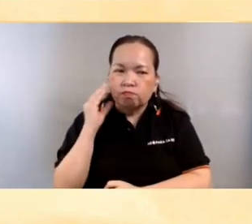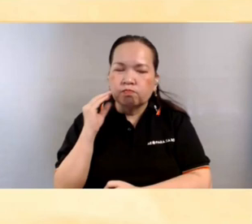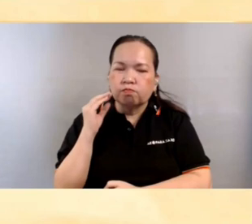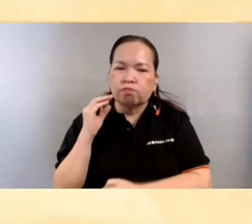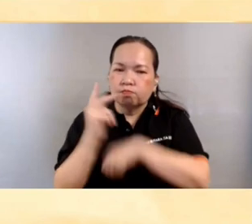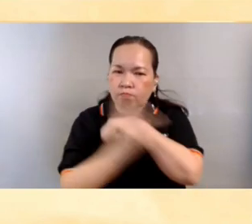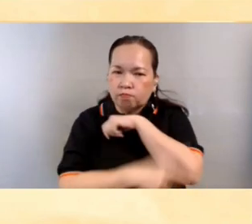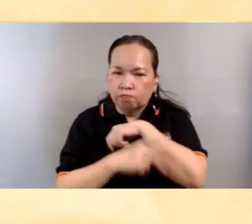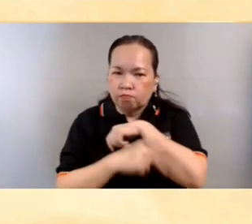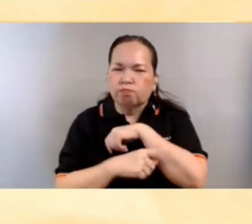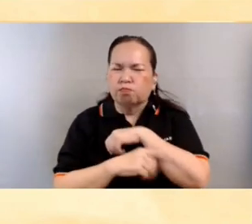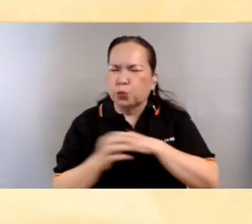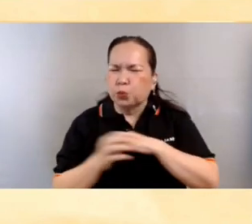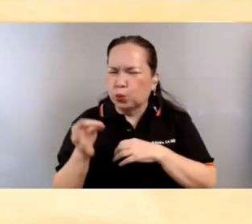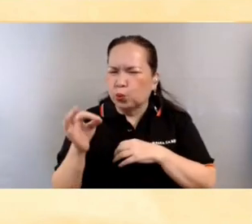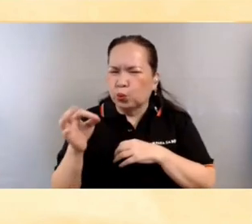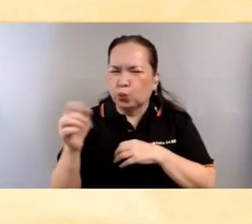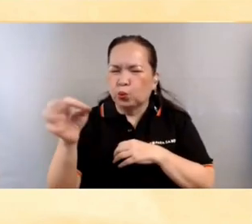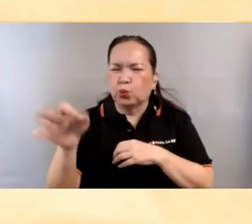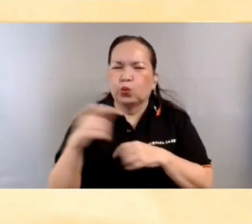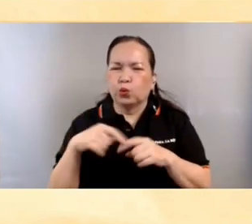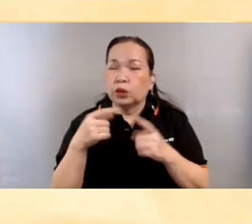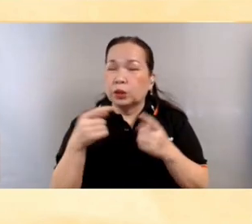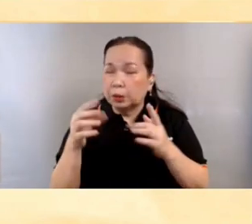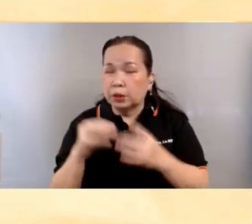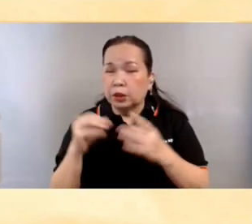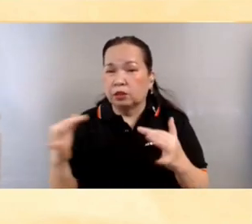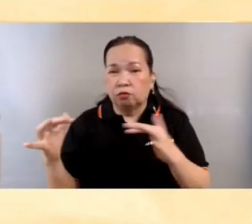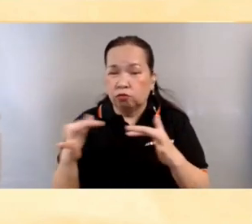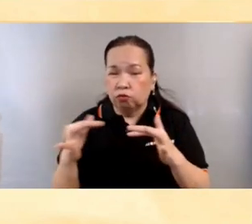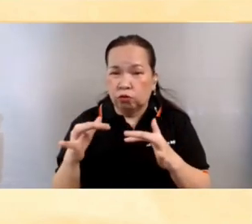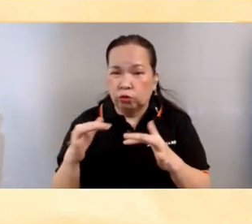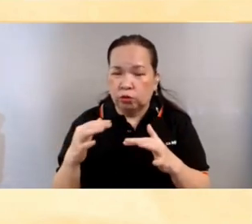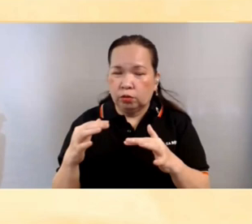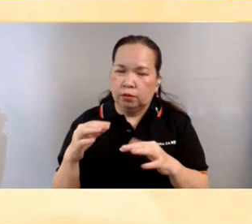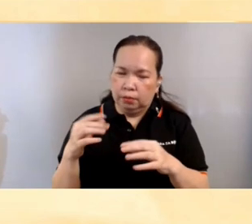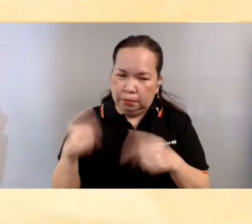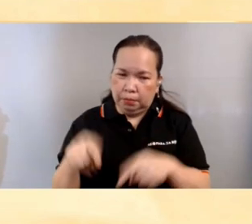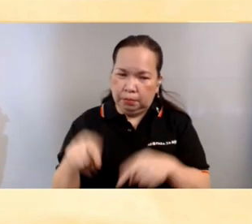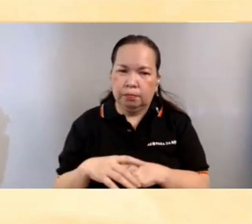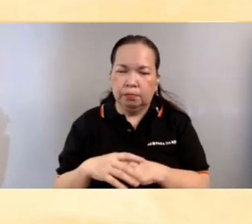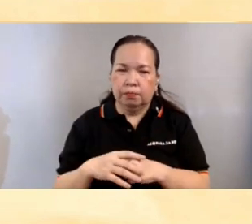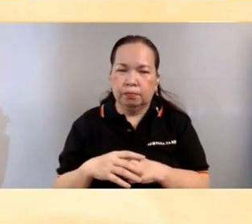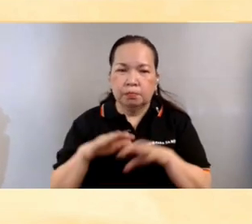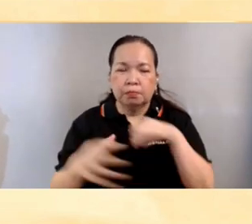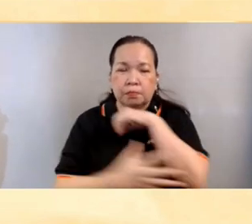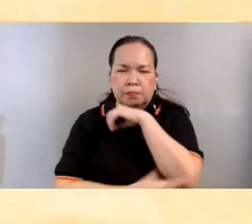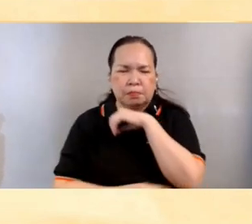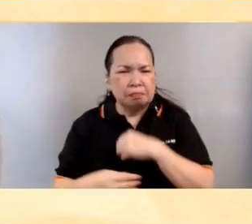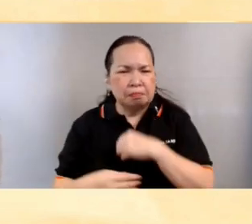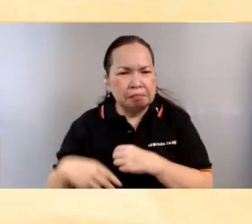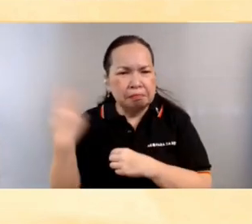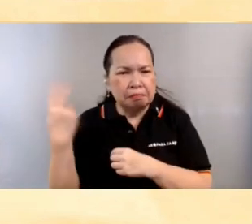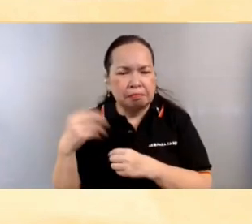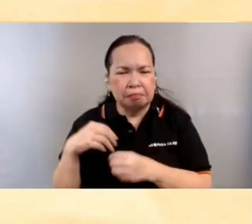in remote conflict-ridden areas. The child poverty is very high in the BARM. The region